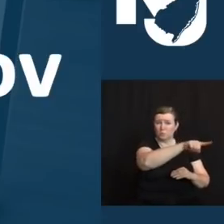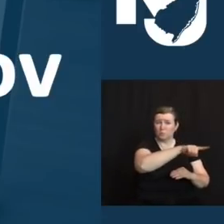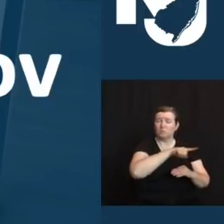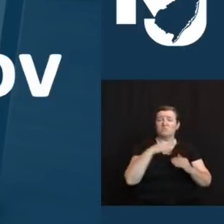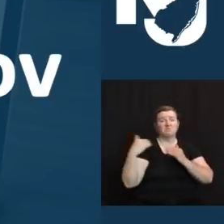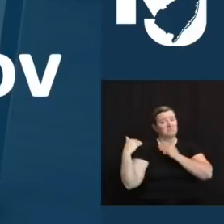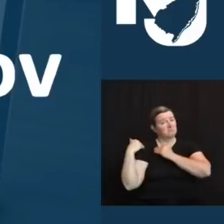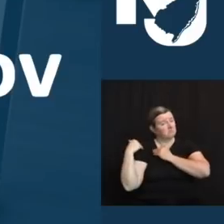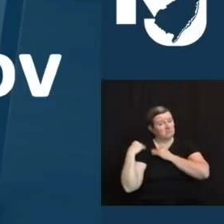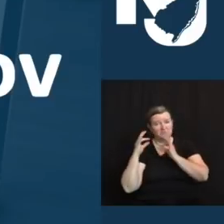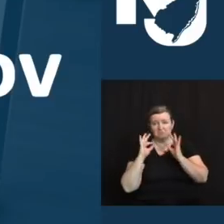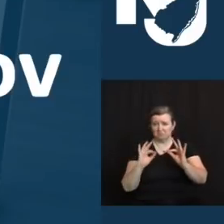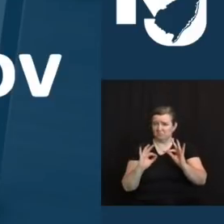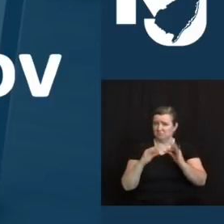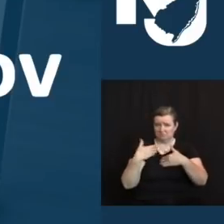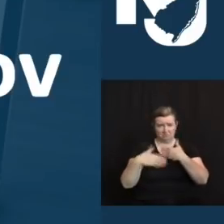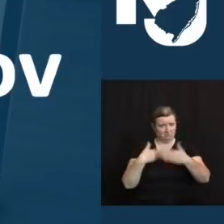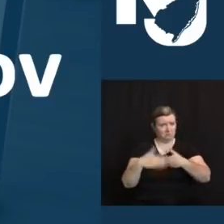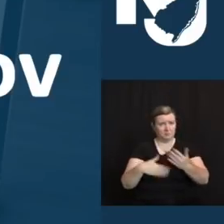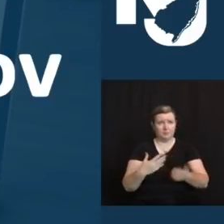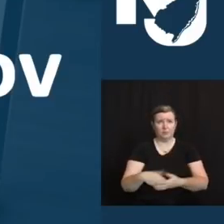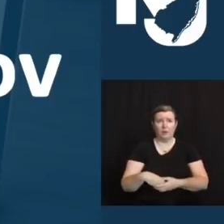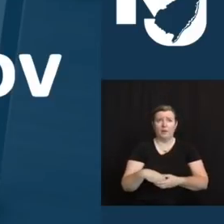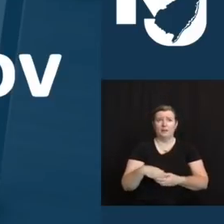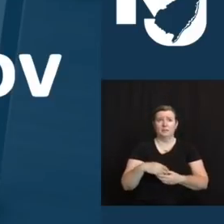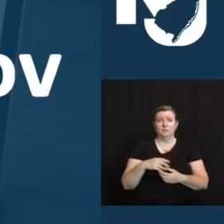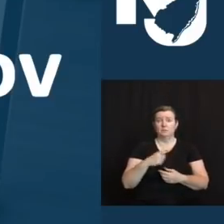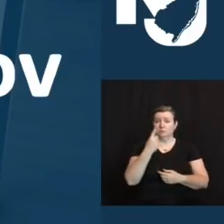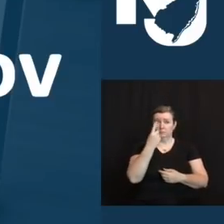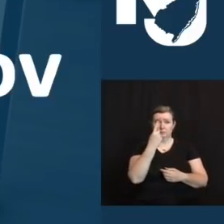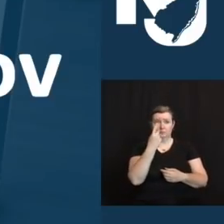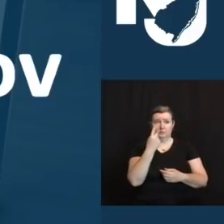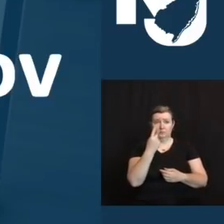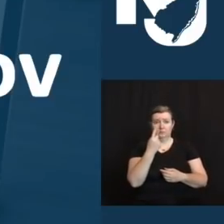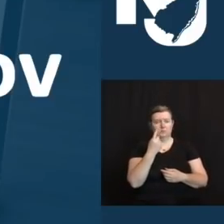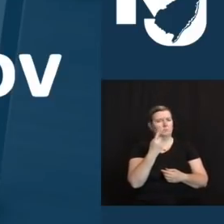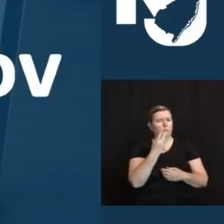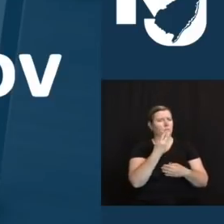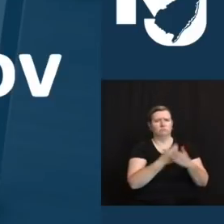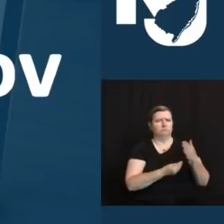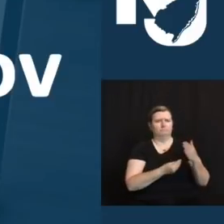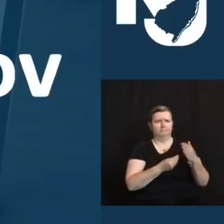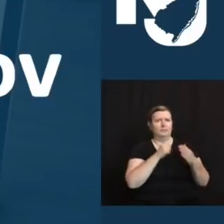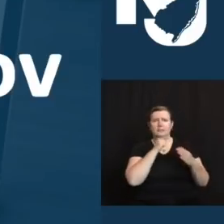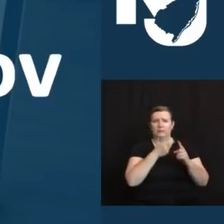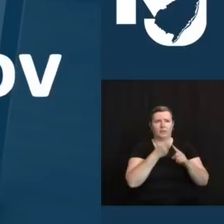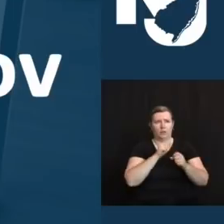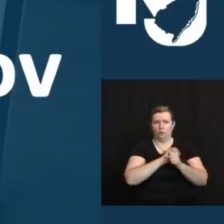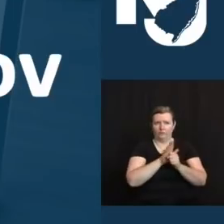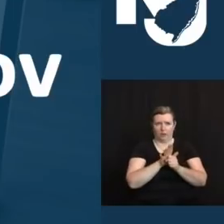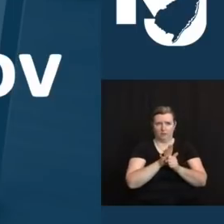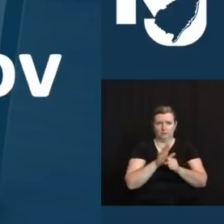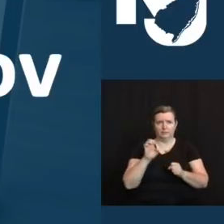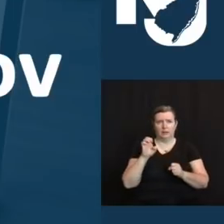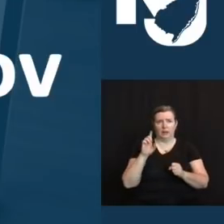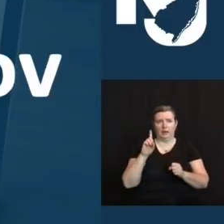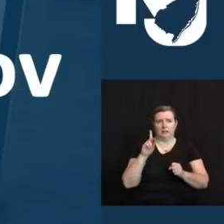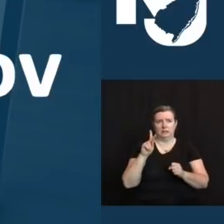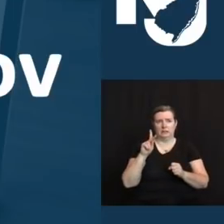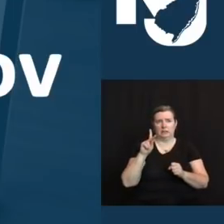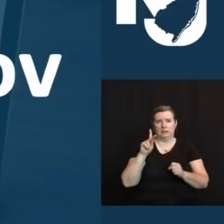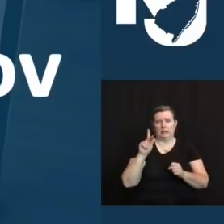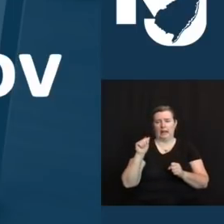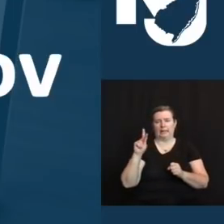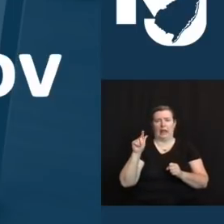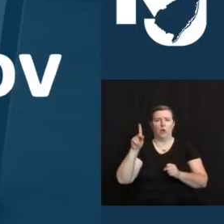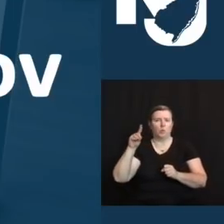Before I end on a high note, a non-COVID fatality overnight. Eddie Casco, I mentioned Jim Kick a few days ago. Eddie Casco